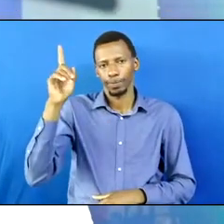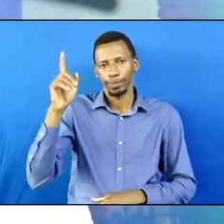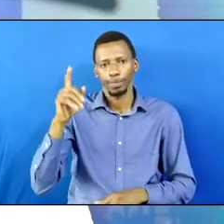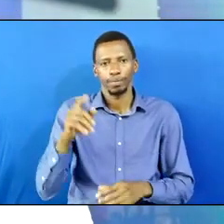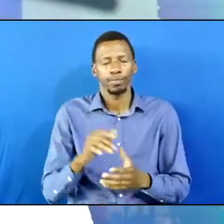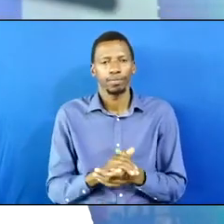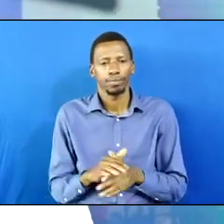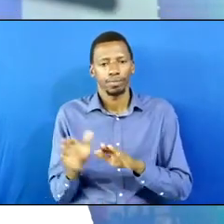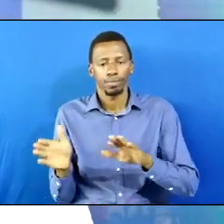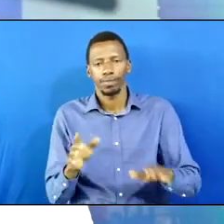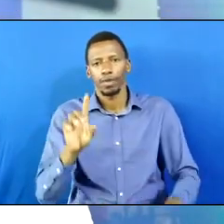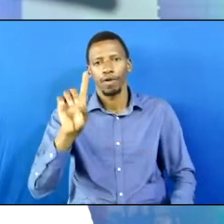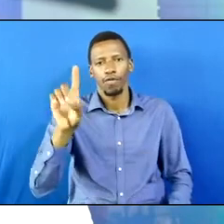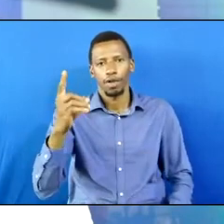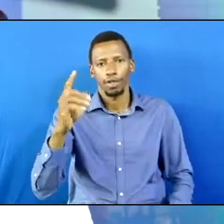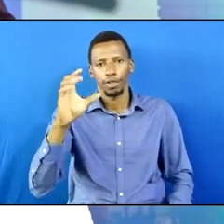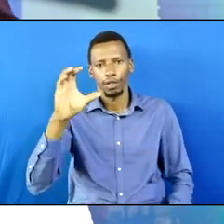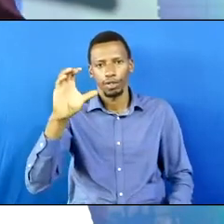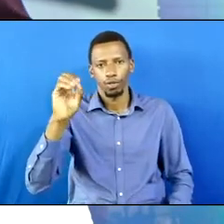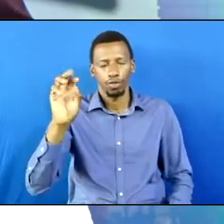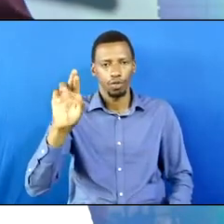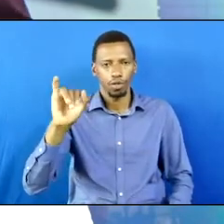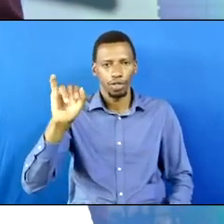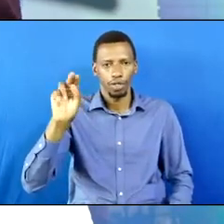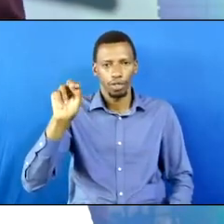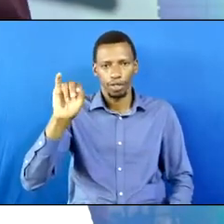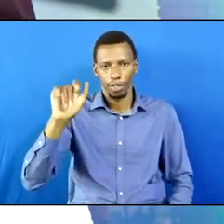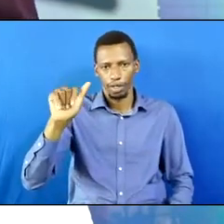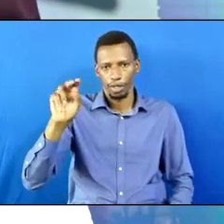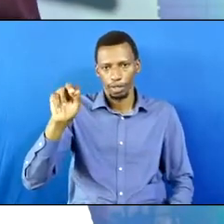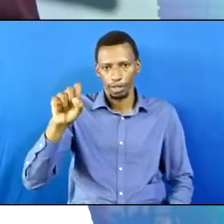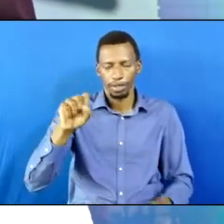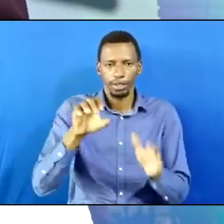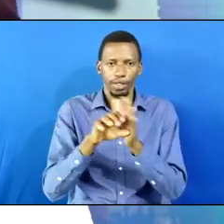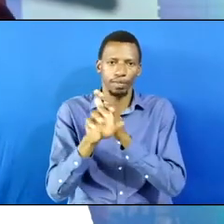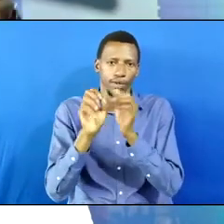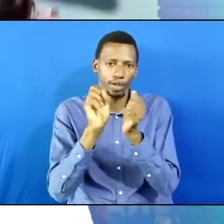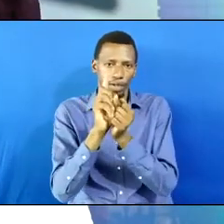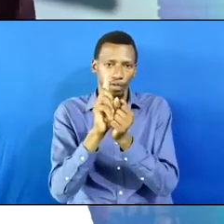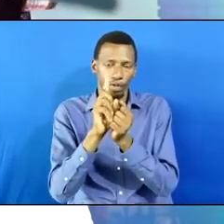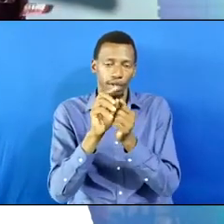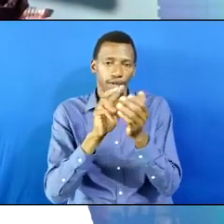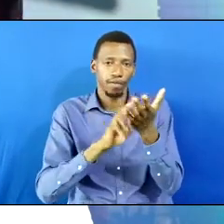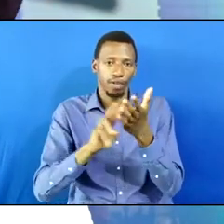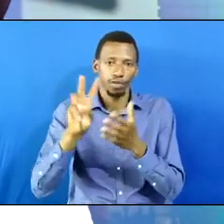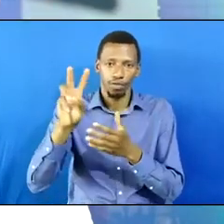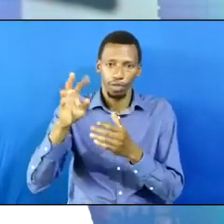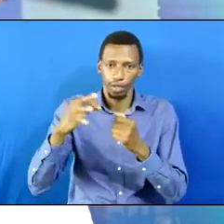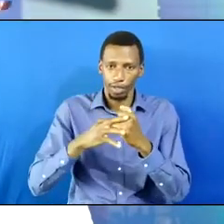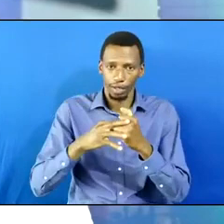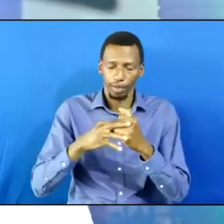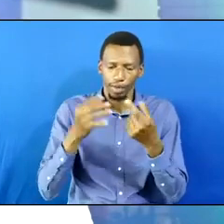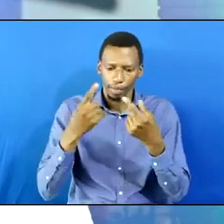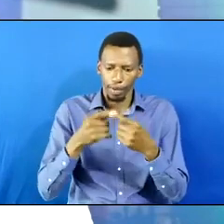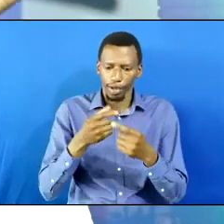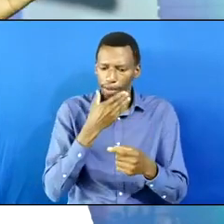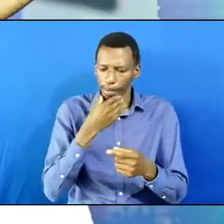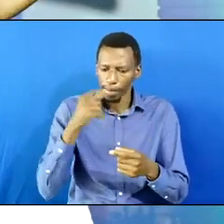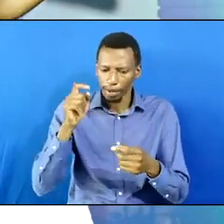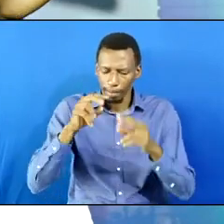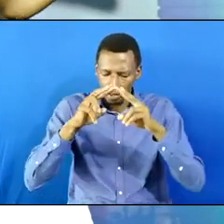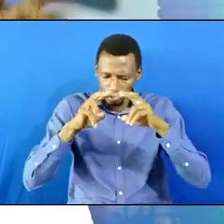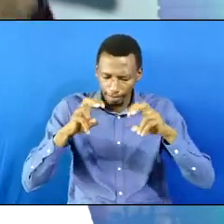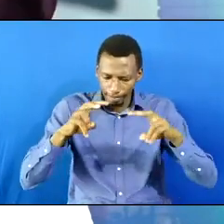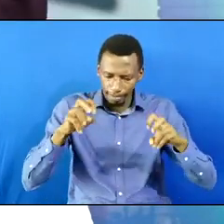the book of 1 Corinthians chapter 11, verse 28, the Bible says, but let a man examine